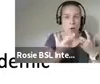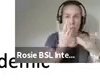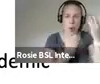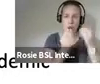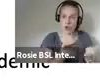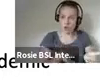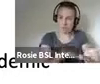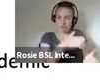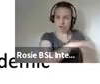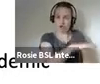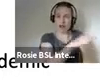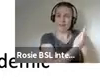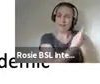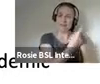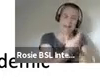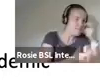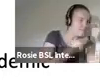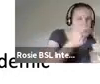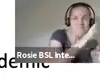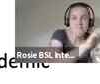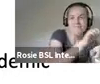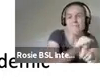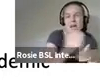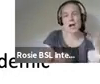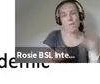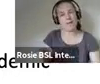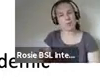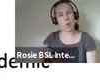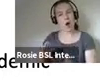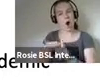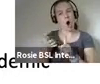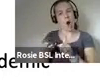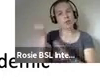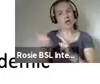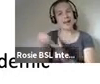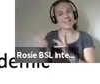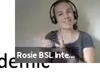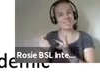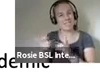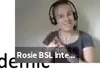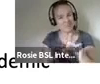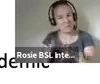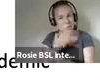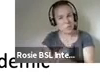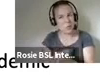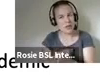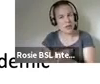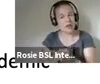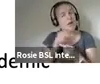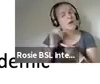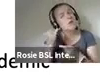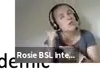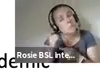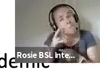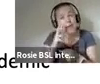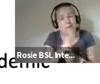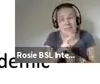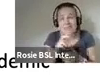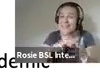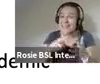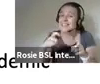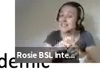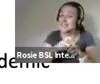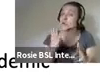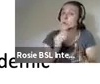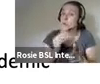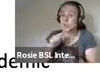curriculum objectives. You might have seen early childhood settings using these school-like types of instruction, which are